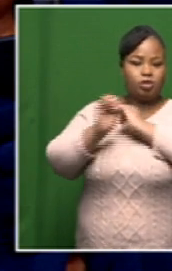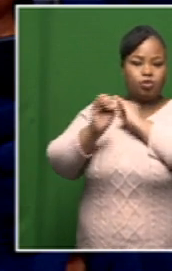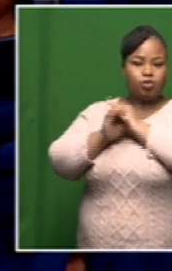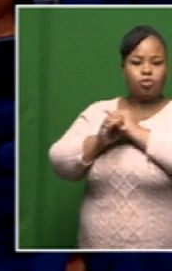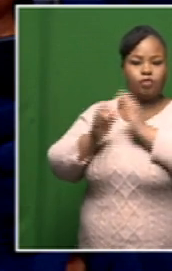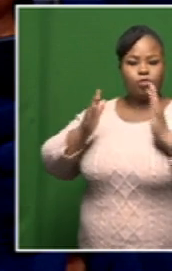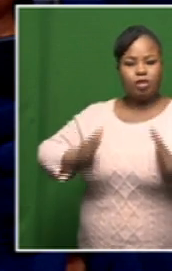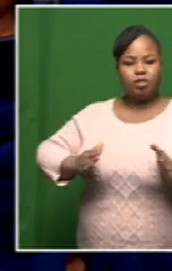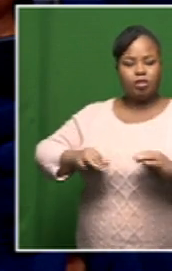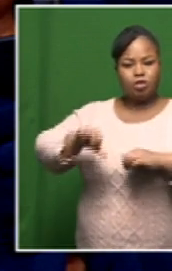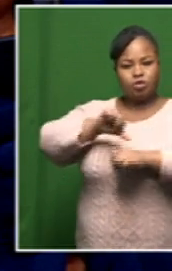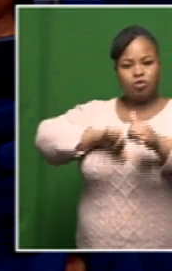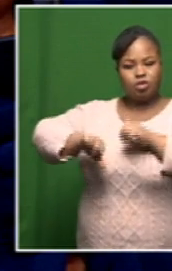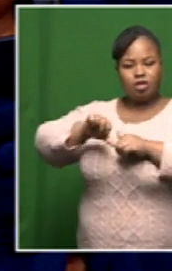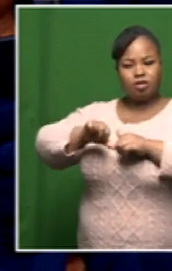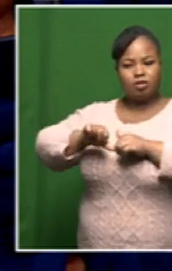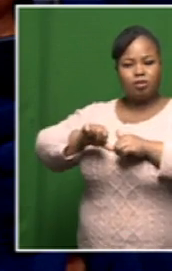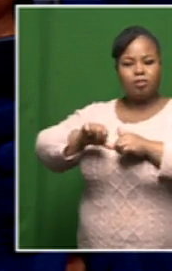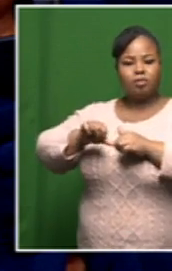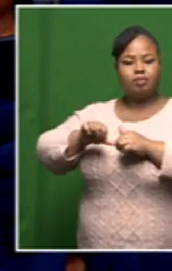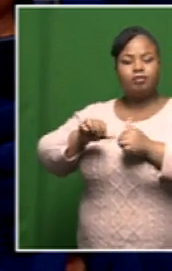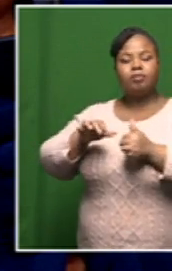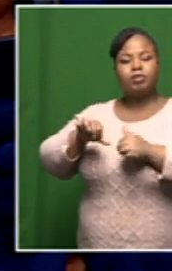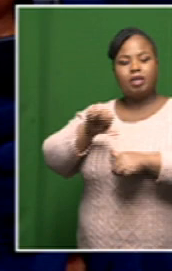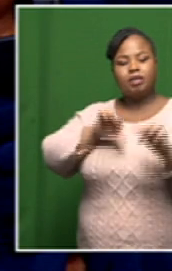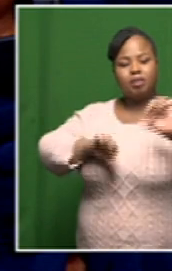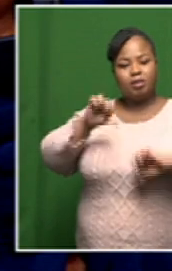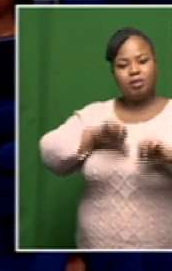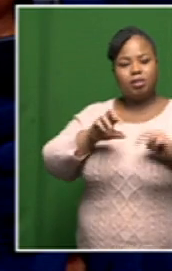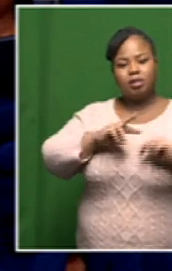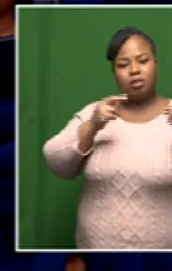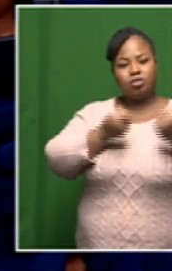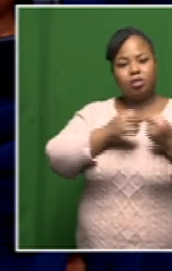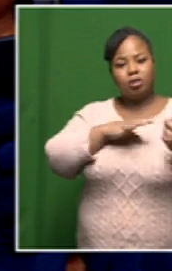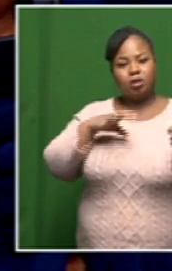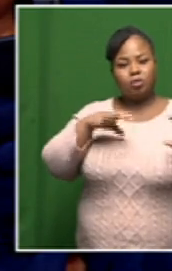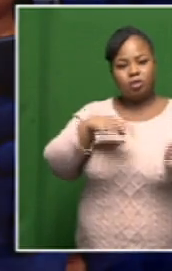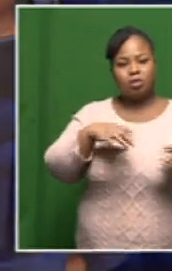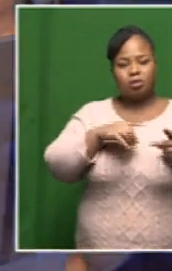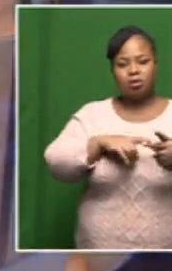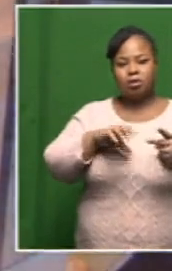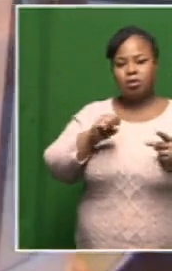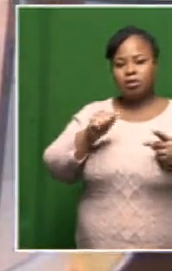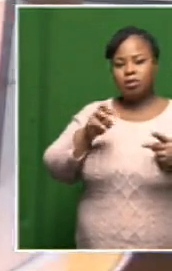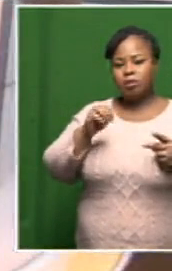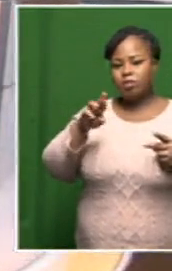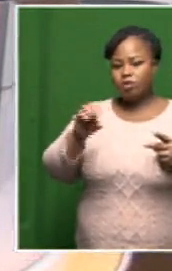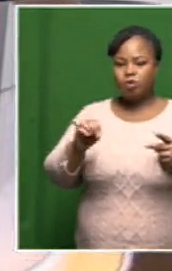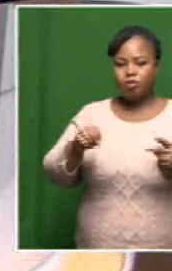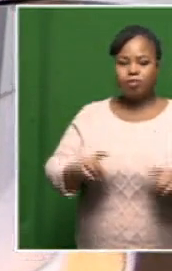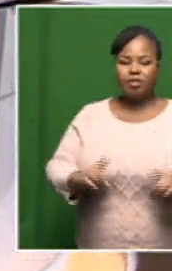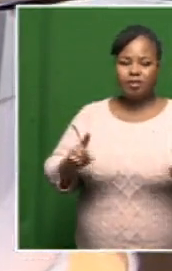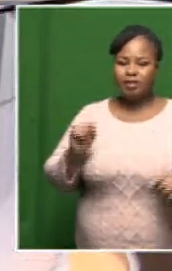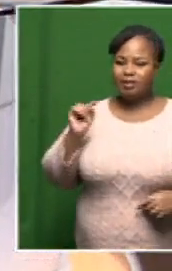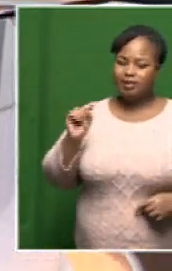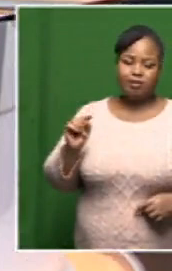Social Sciences, the National Arts Council, the City of Johannesburg, SAMRO, but no, listen, it was